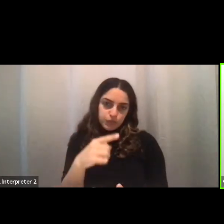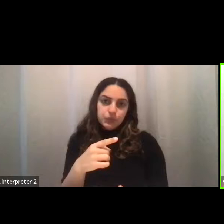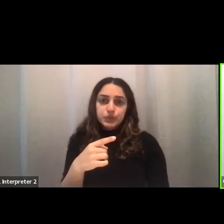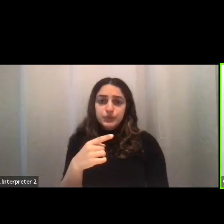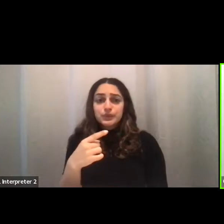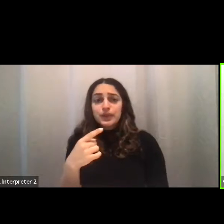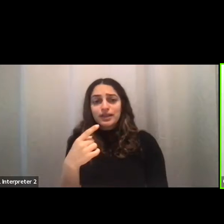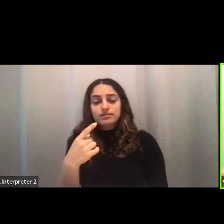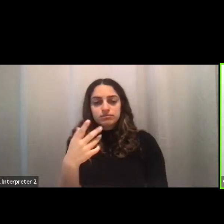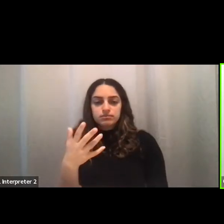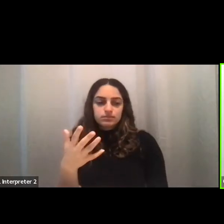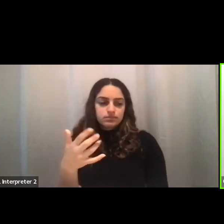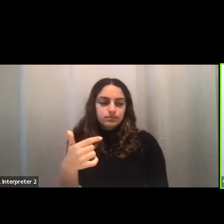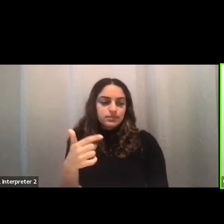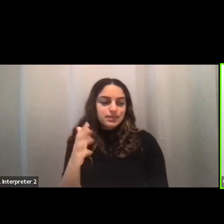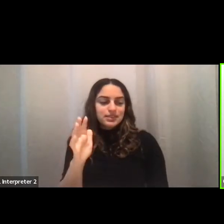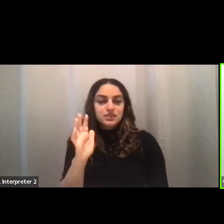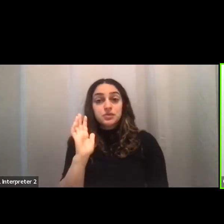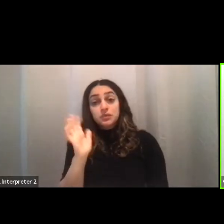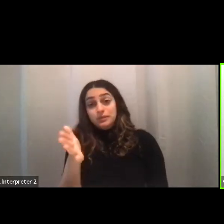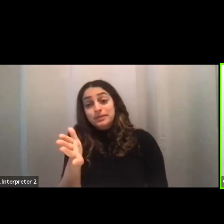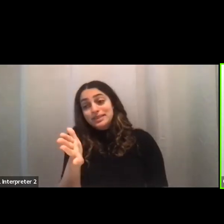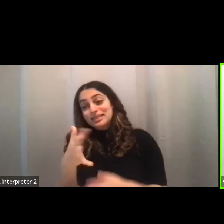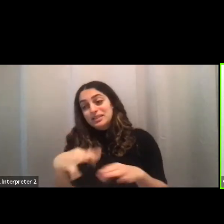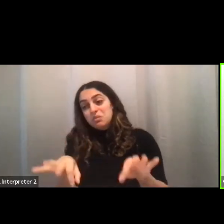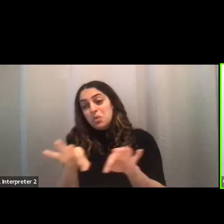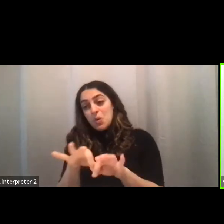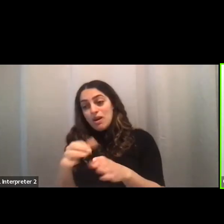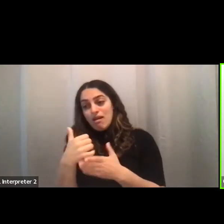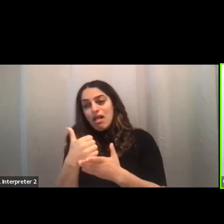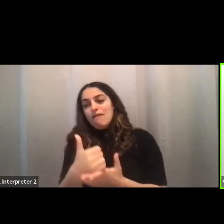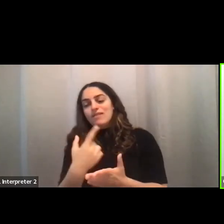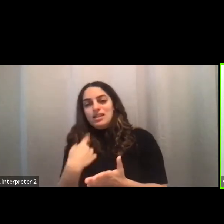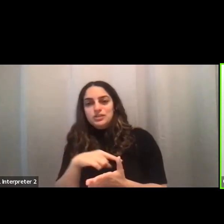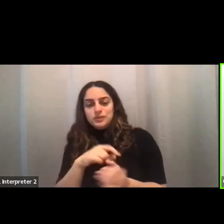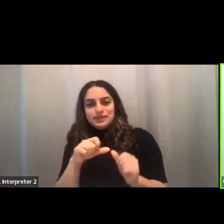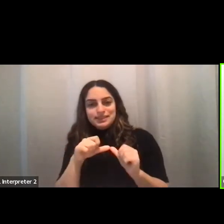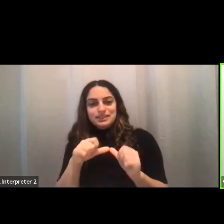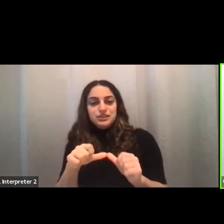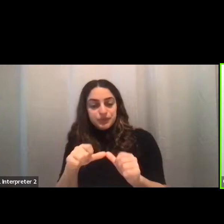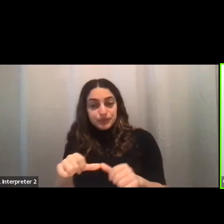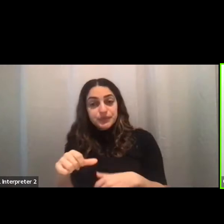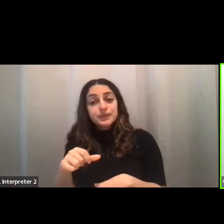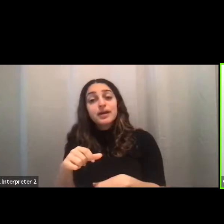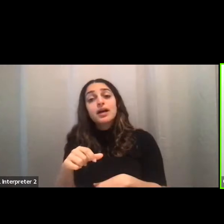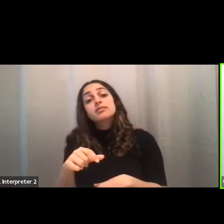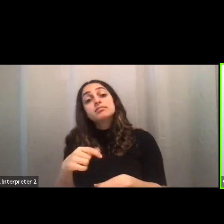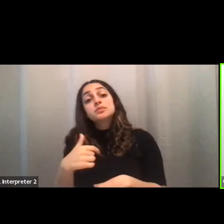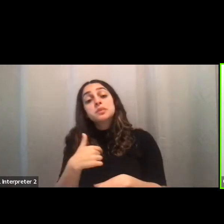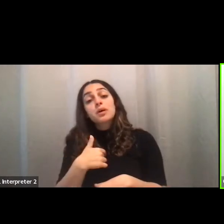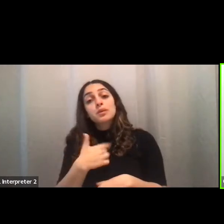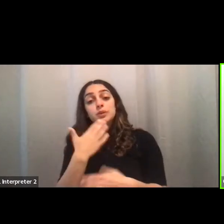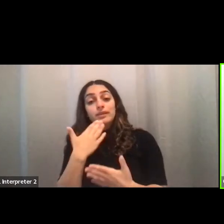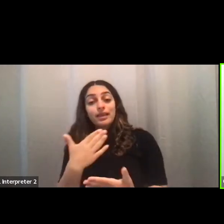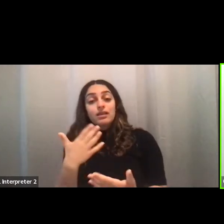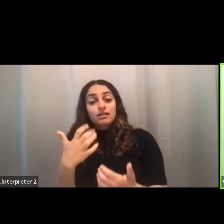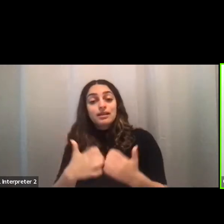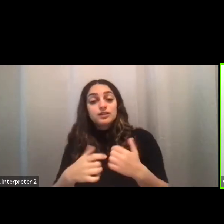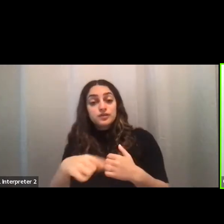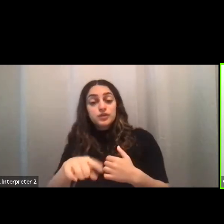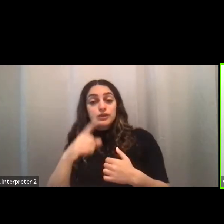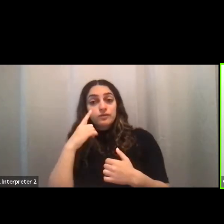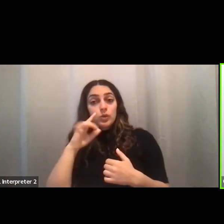uh this will be enormously important and helpful as we go forward and um really want to thank each of you for your